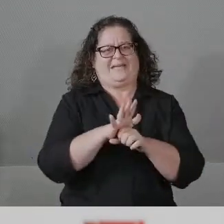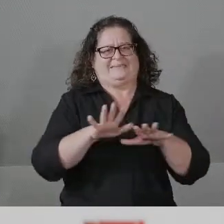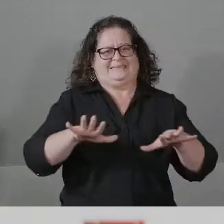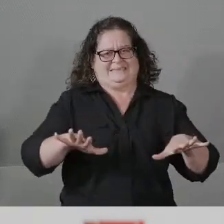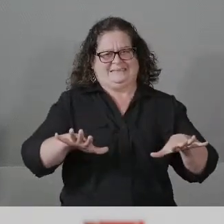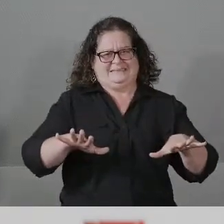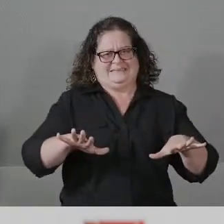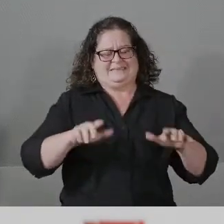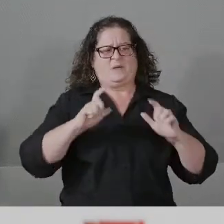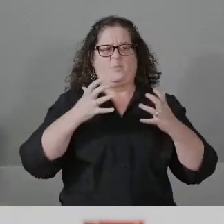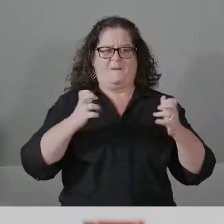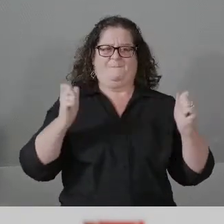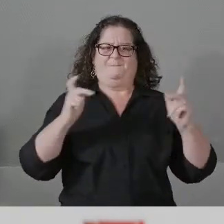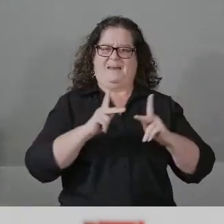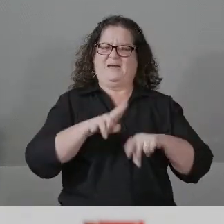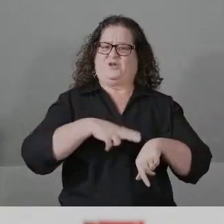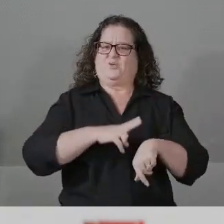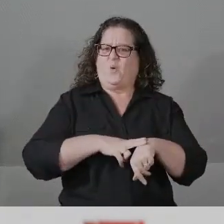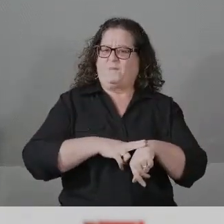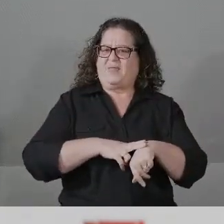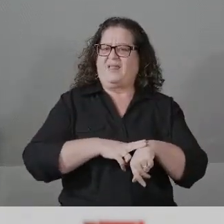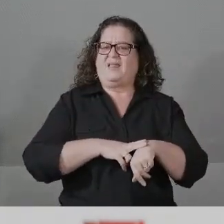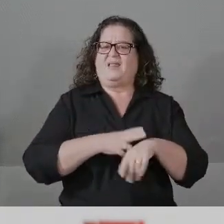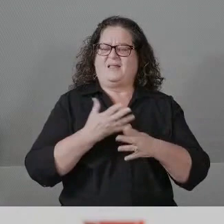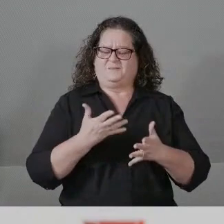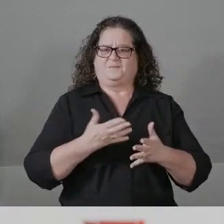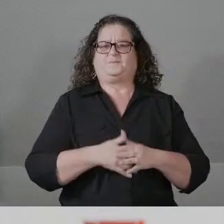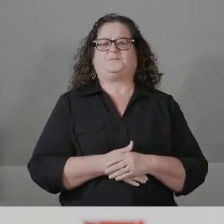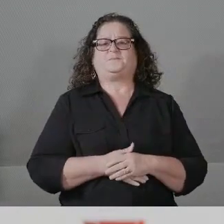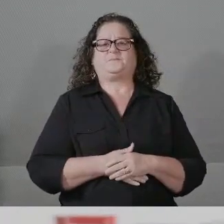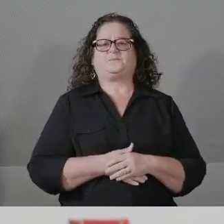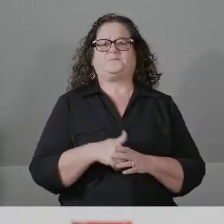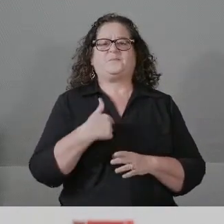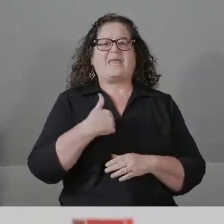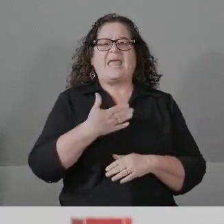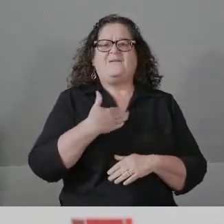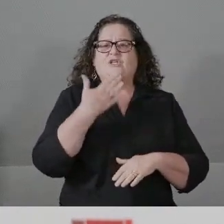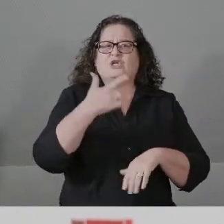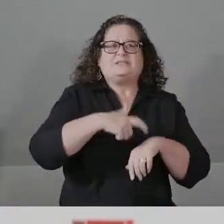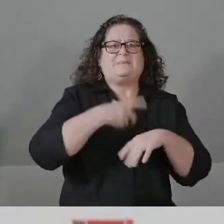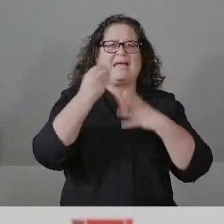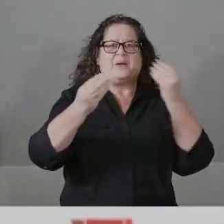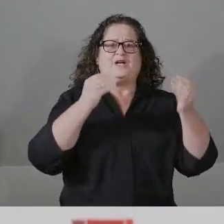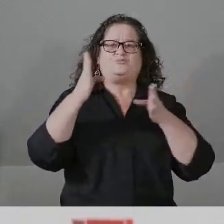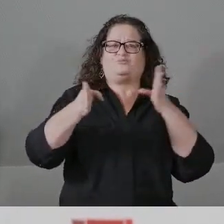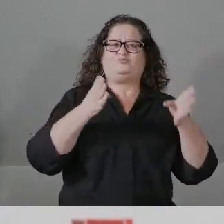normalcy and having a good time out there again.